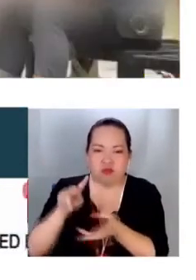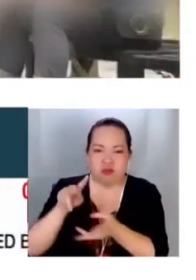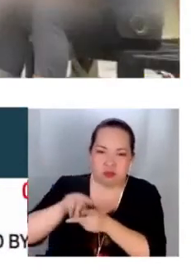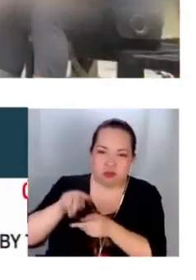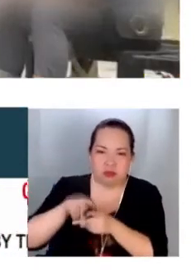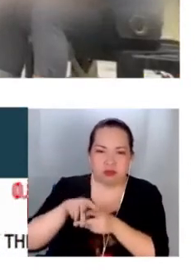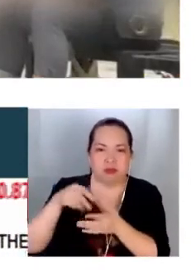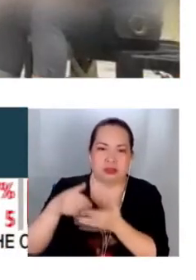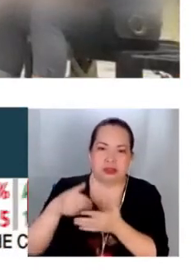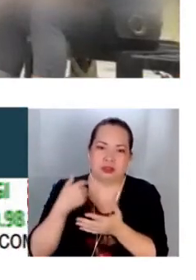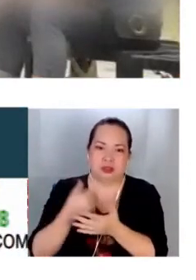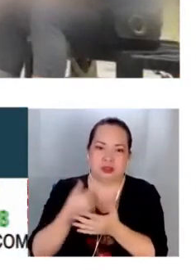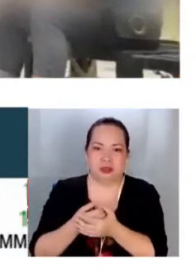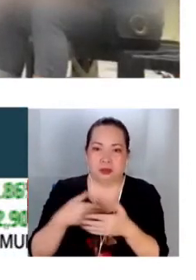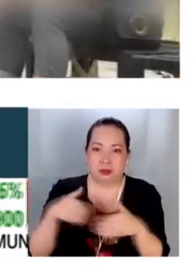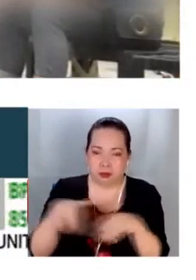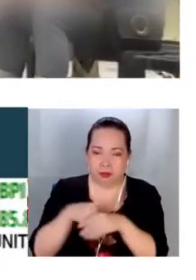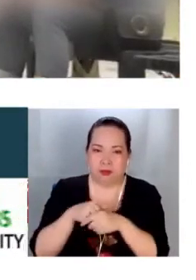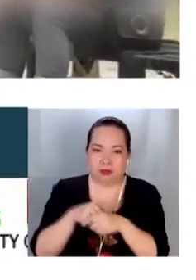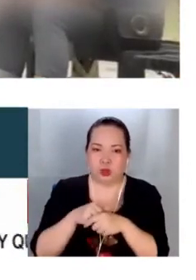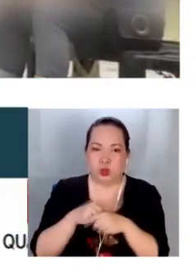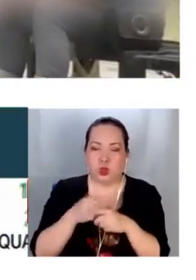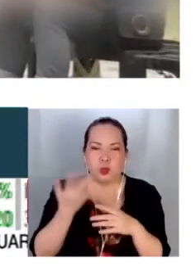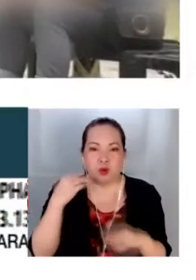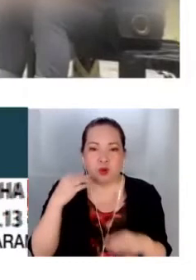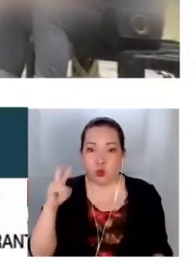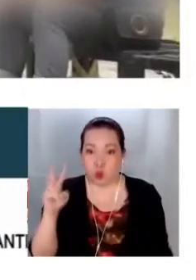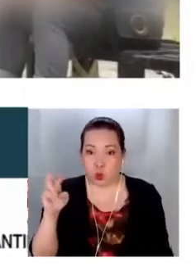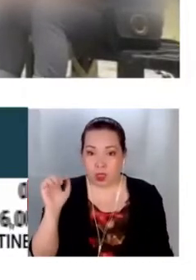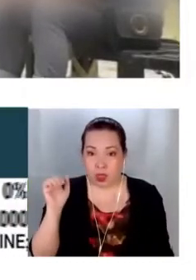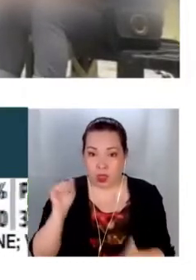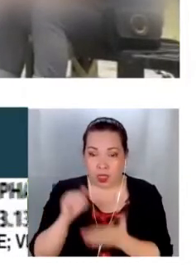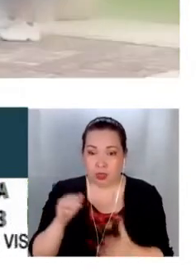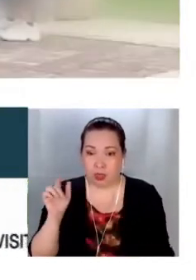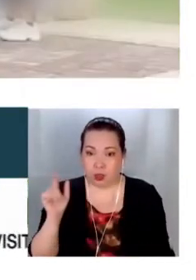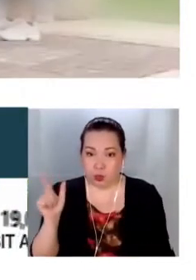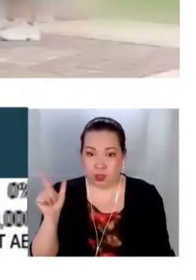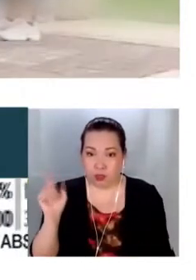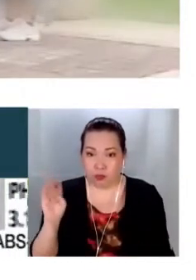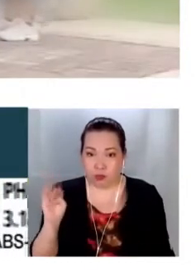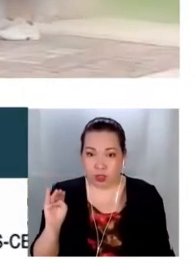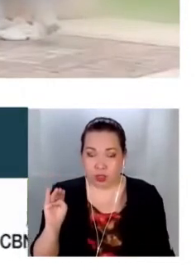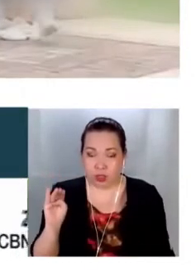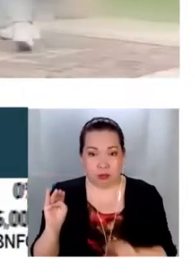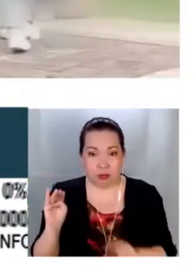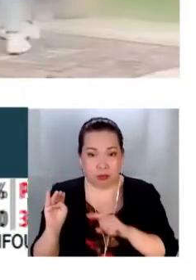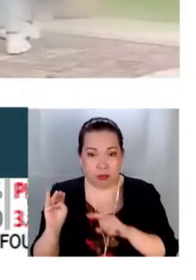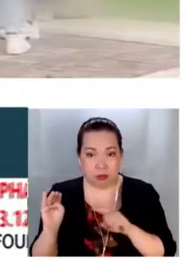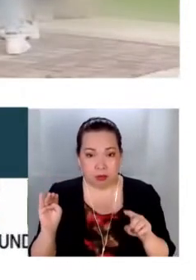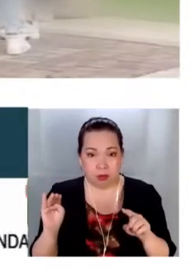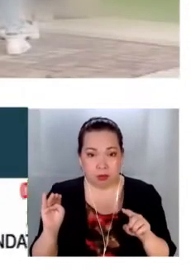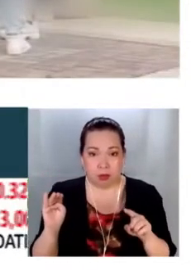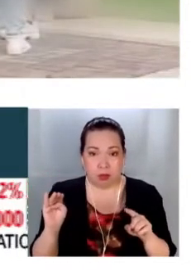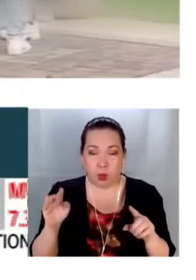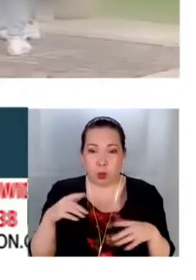It's gone from 200,000 in 2014. Hmm. Na teenage pregnancies, and it's now